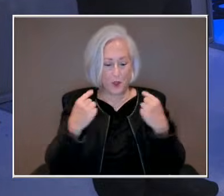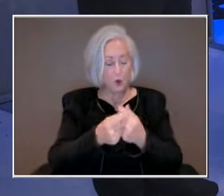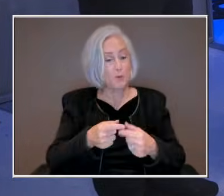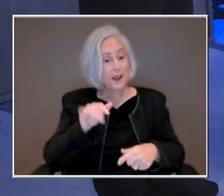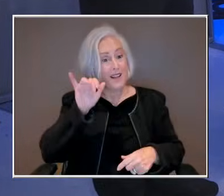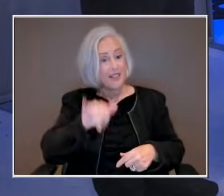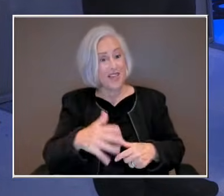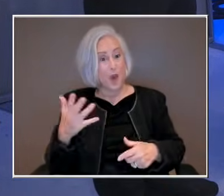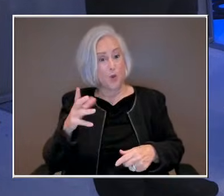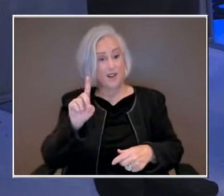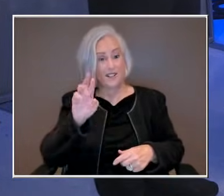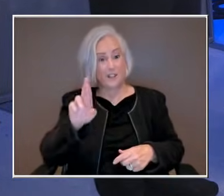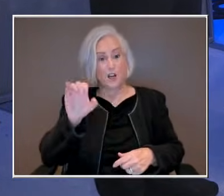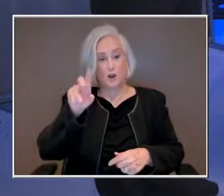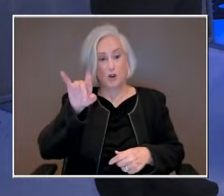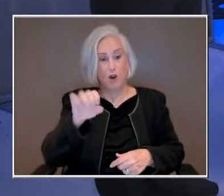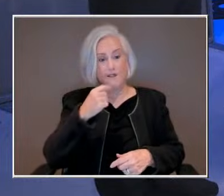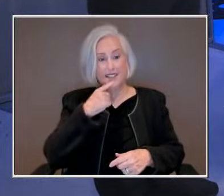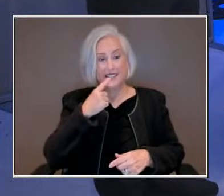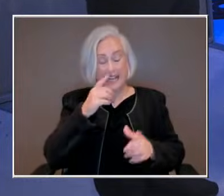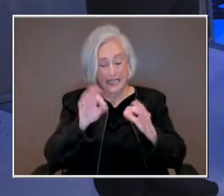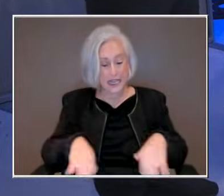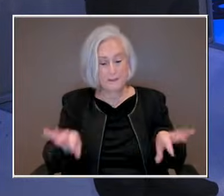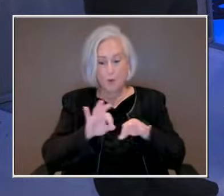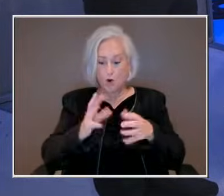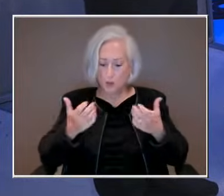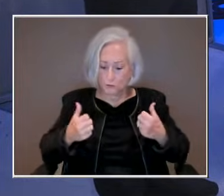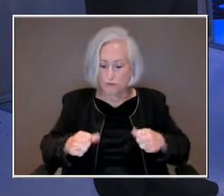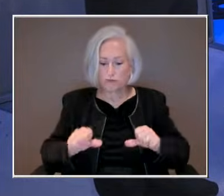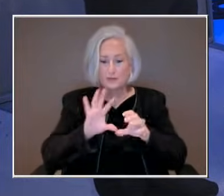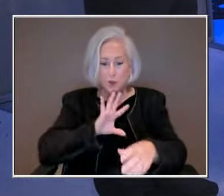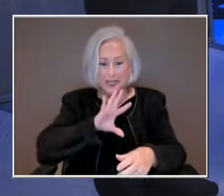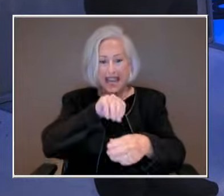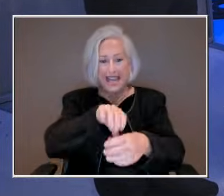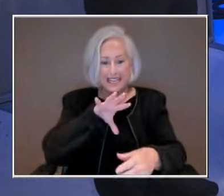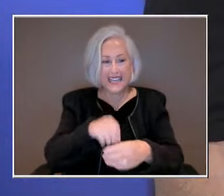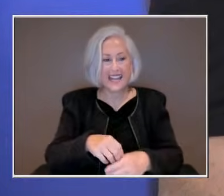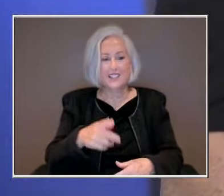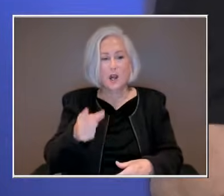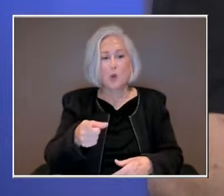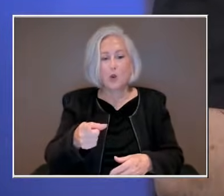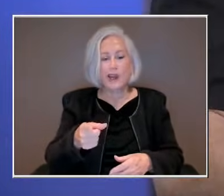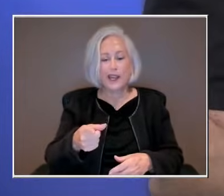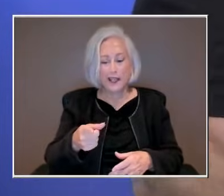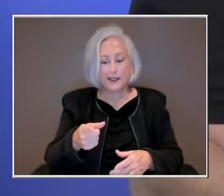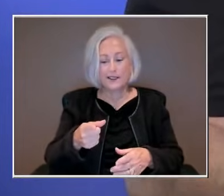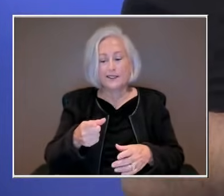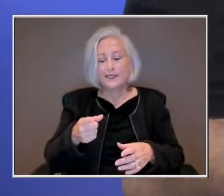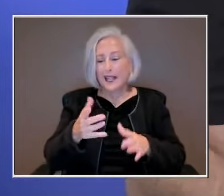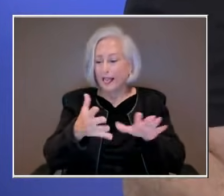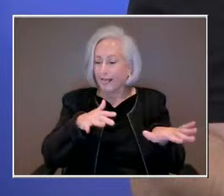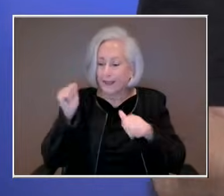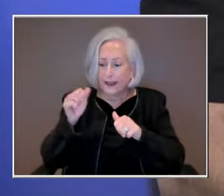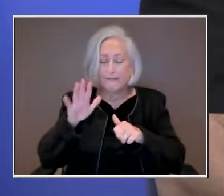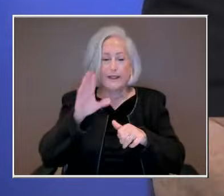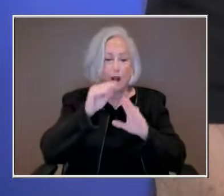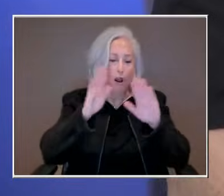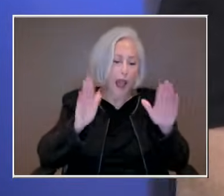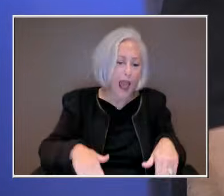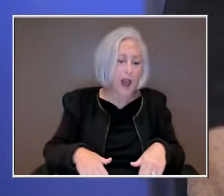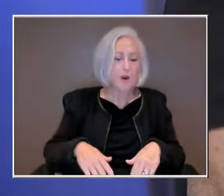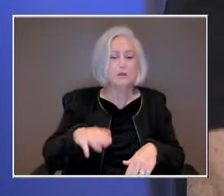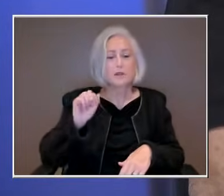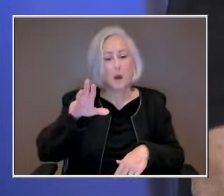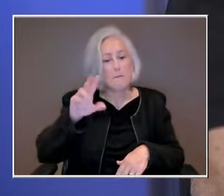important. Exactly right. To stay engaged. We get them out of their house, you know, or their apartment or their assisted living. But we get them there,